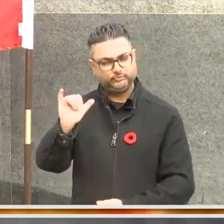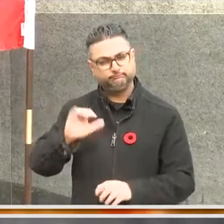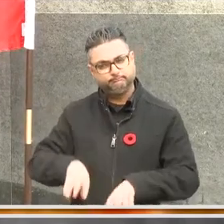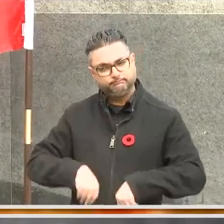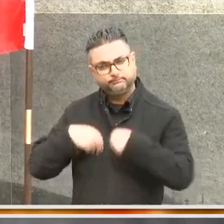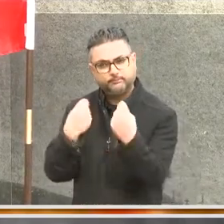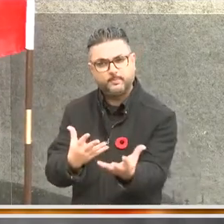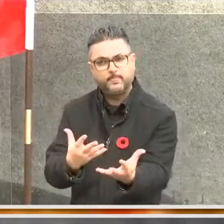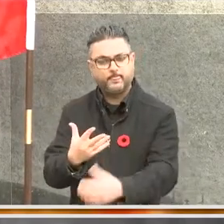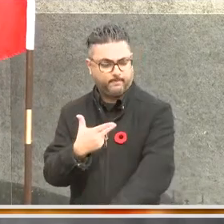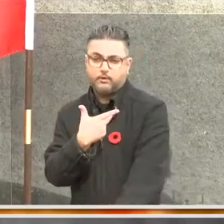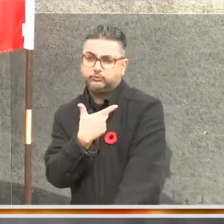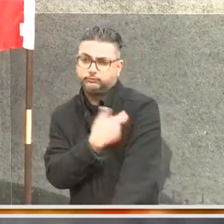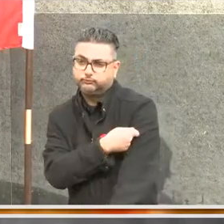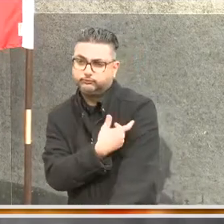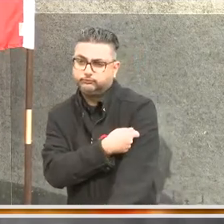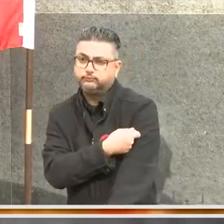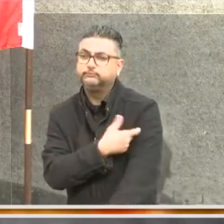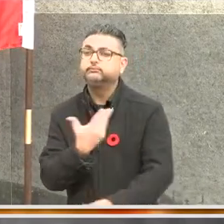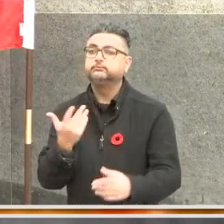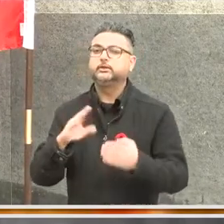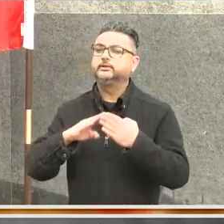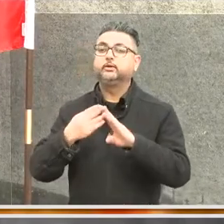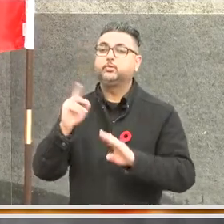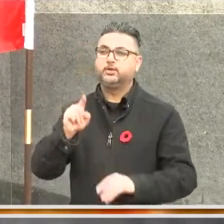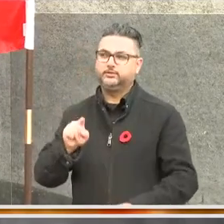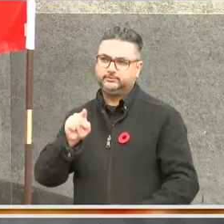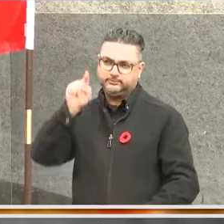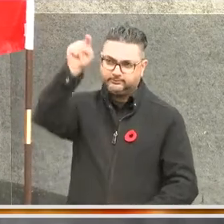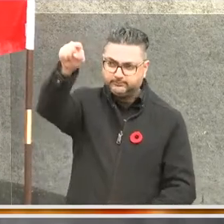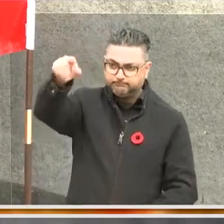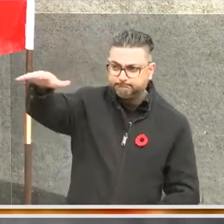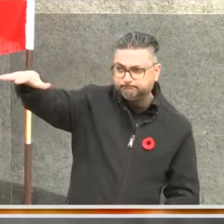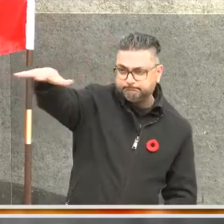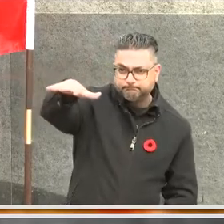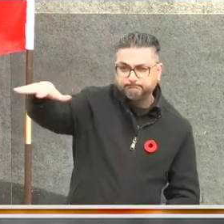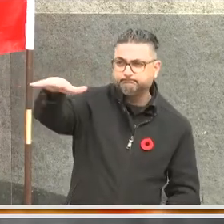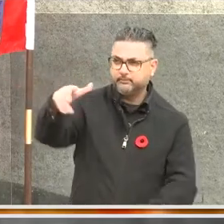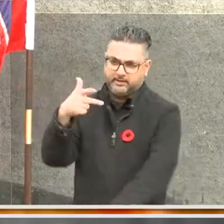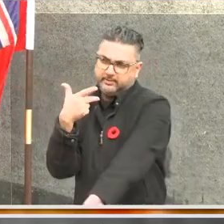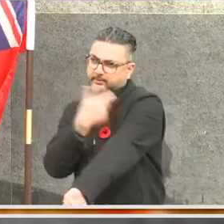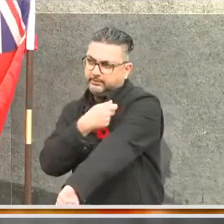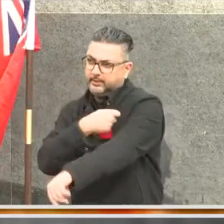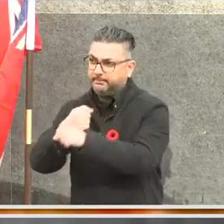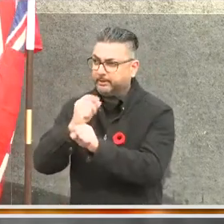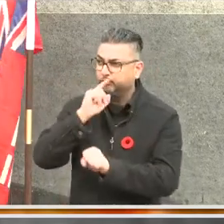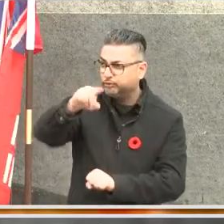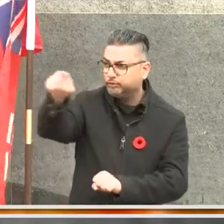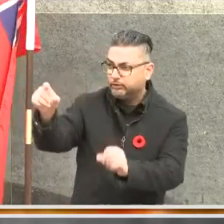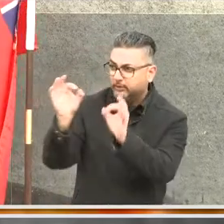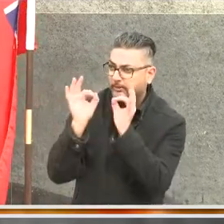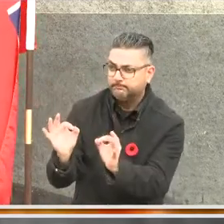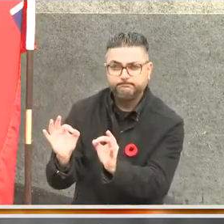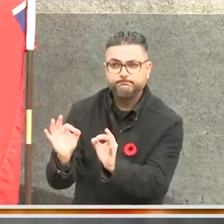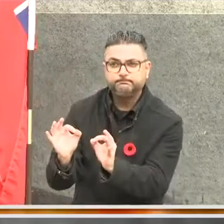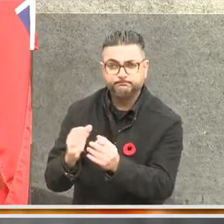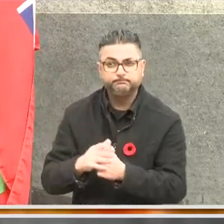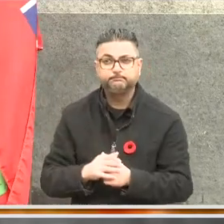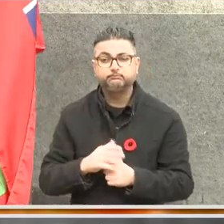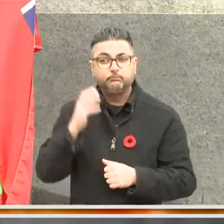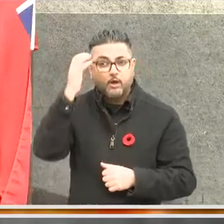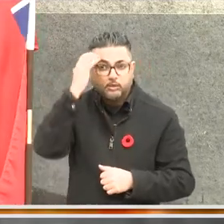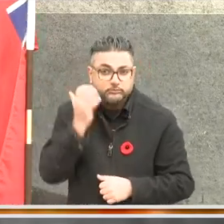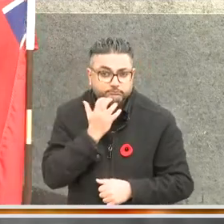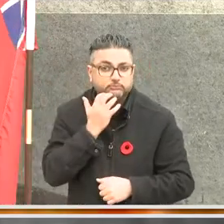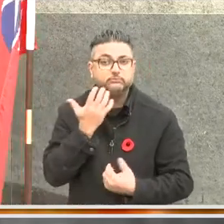communities. They provided military medical assistance to Sunnybrook Hospital. And finally, they have provided fire and flood